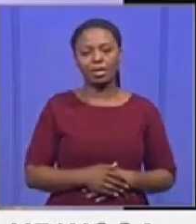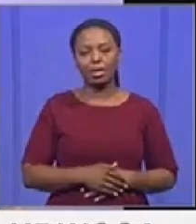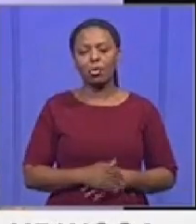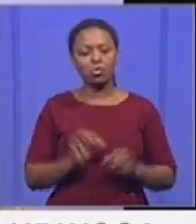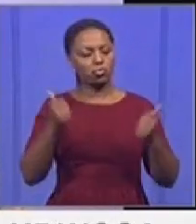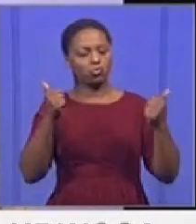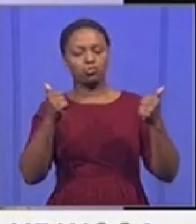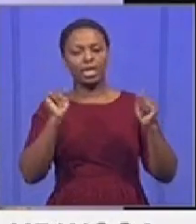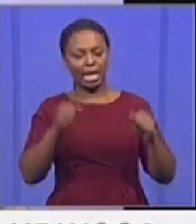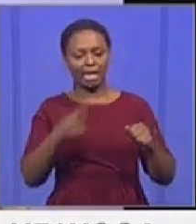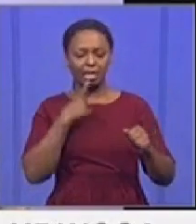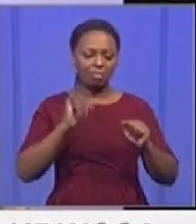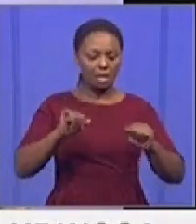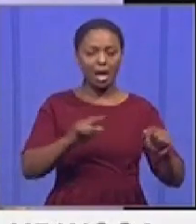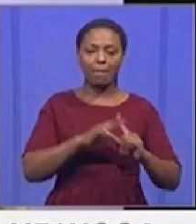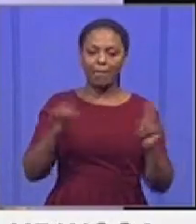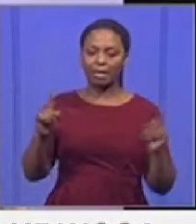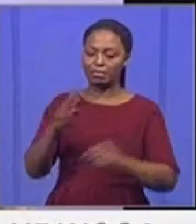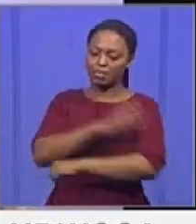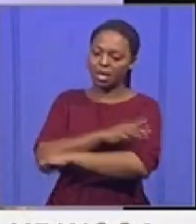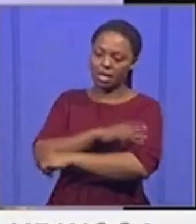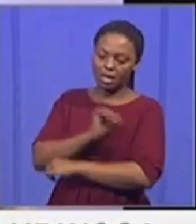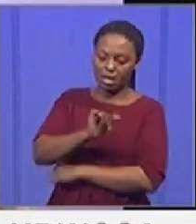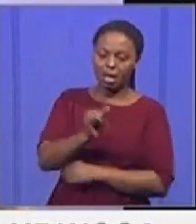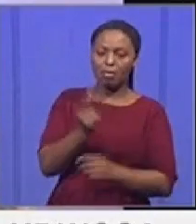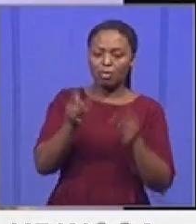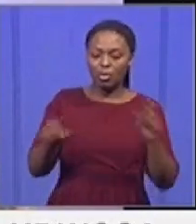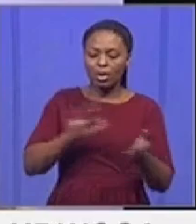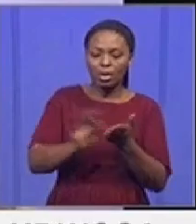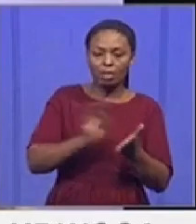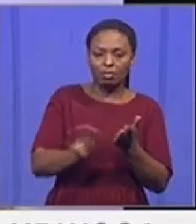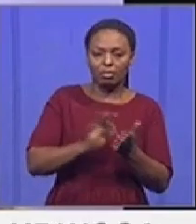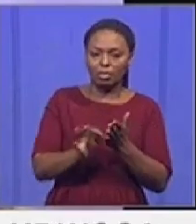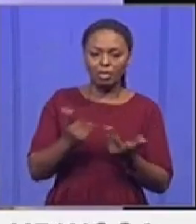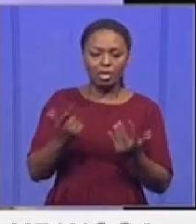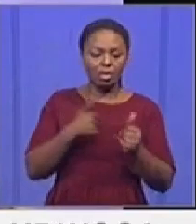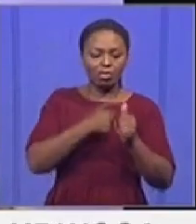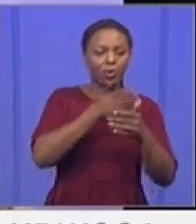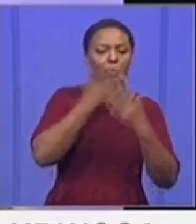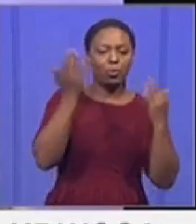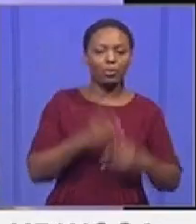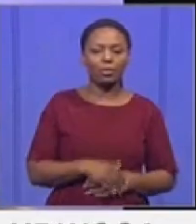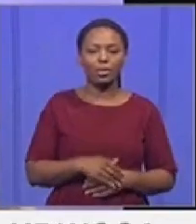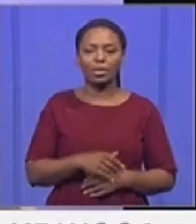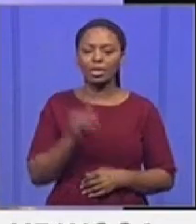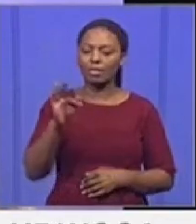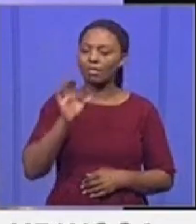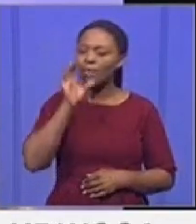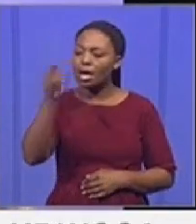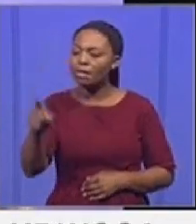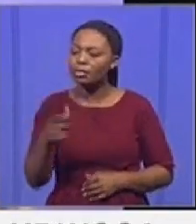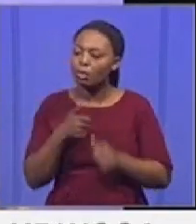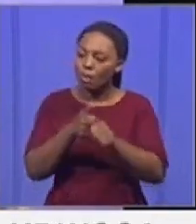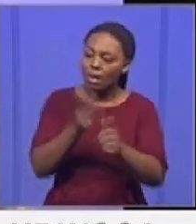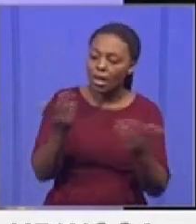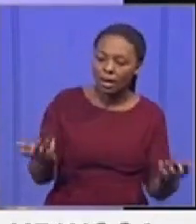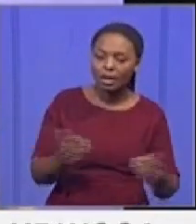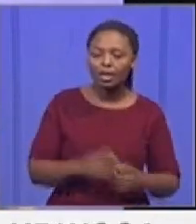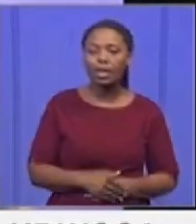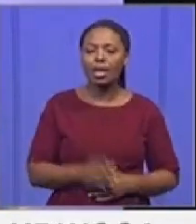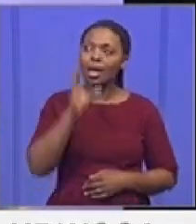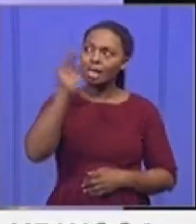complying at all. And because they are not bothered by anyone who's knocking at the doors and ask if you are complying, we are asking